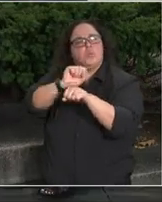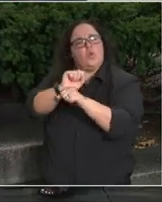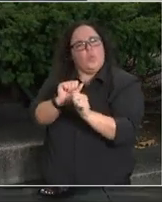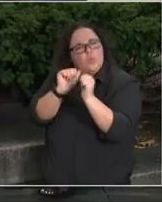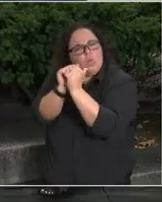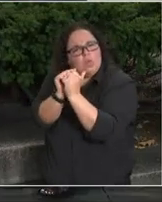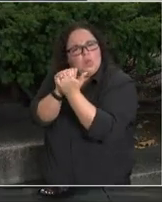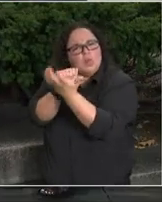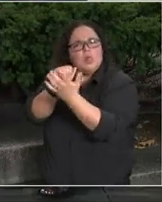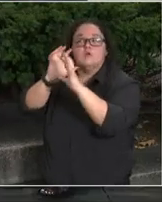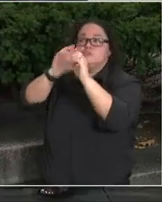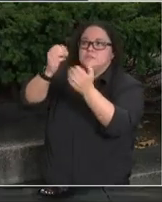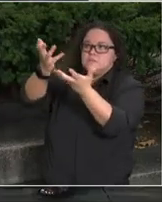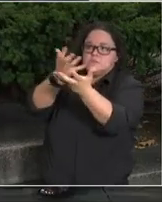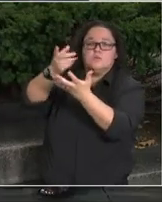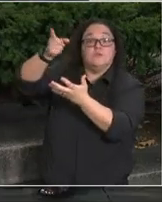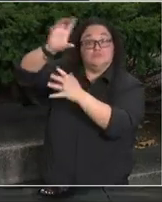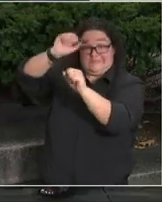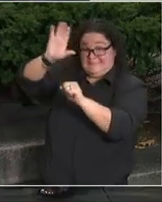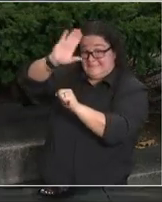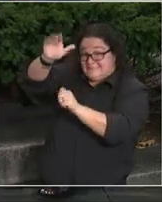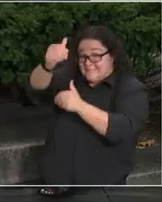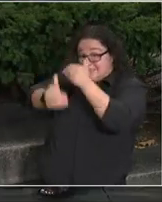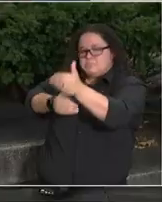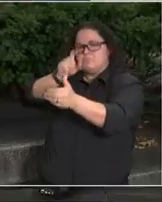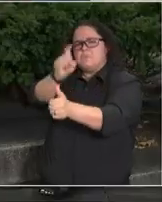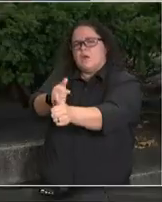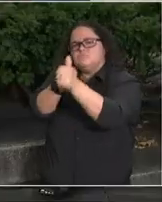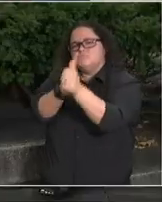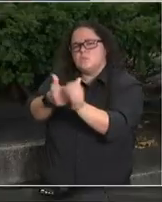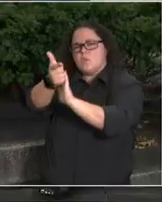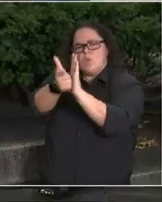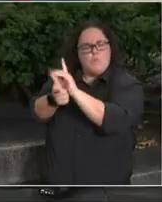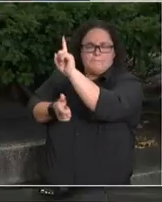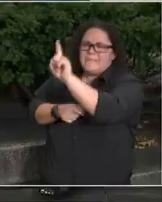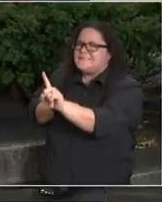law. Mr. Attorney General, Luke Barr with ABC News. Are you